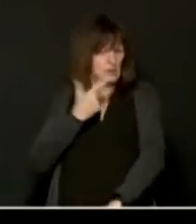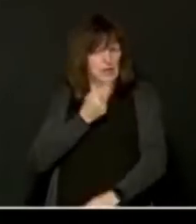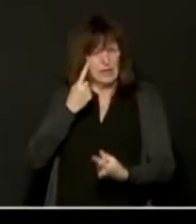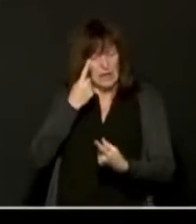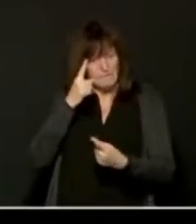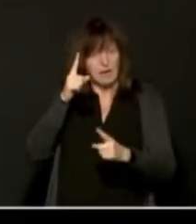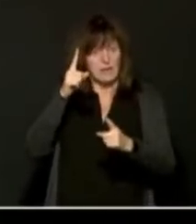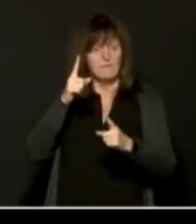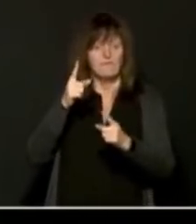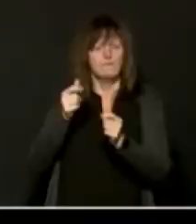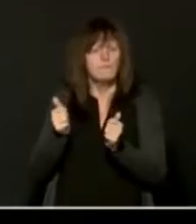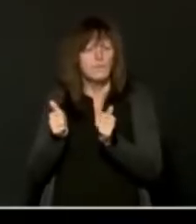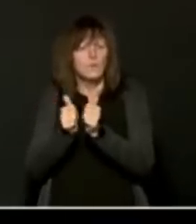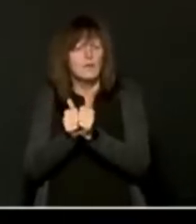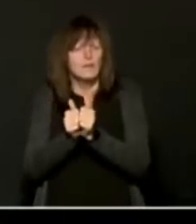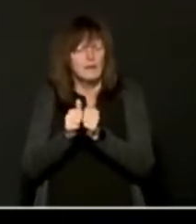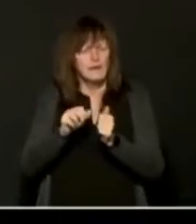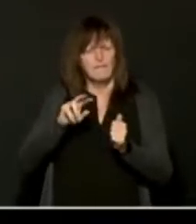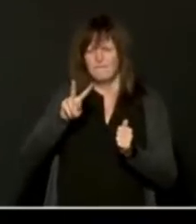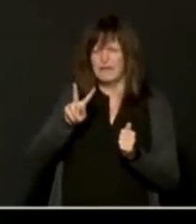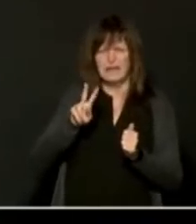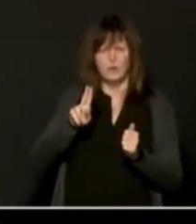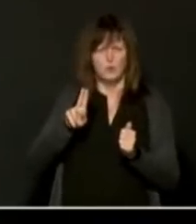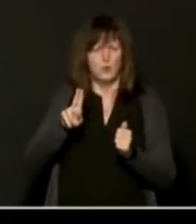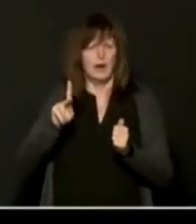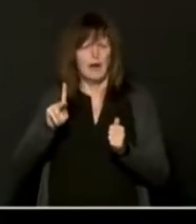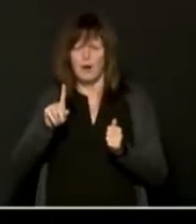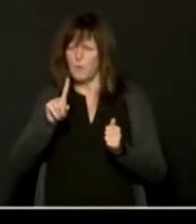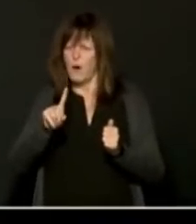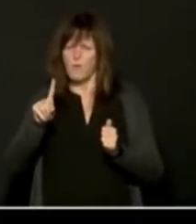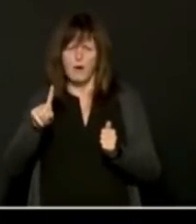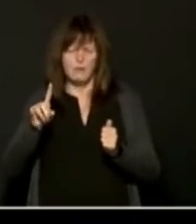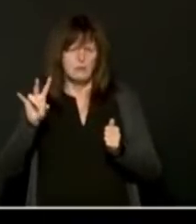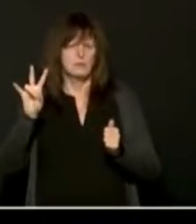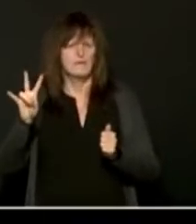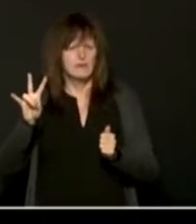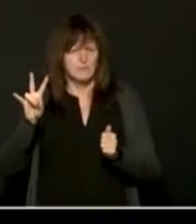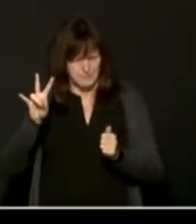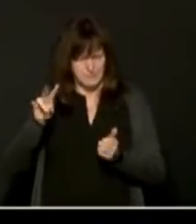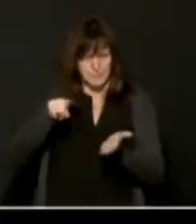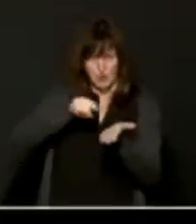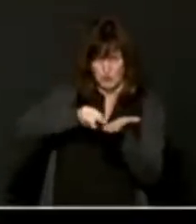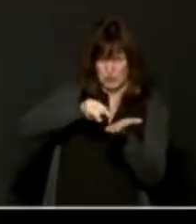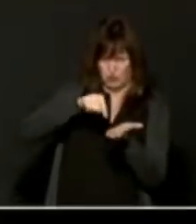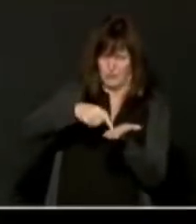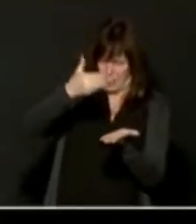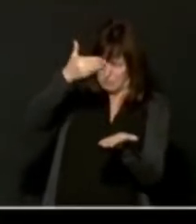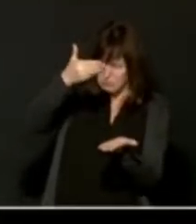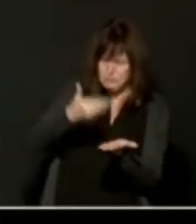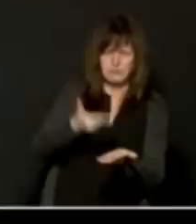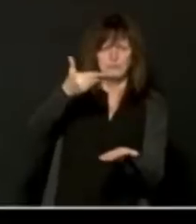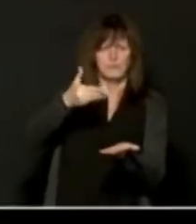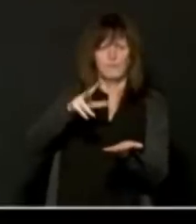the UK variant specifically of the virus. I believe the study had said that it was 30% effective after the first dose and up to